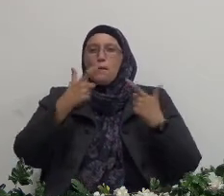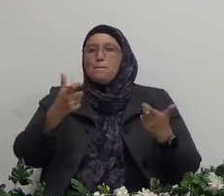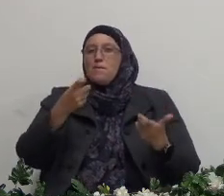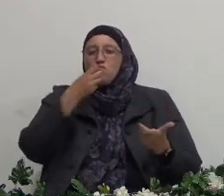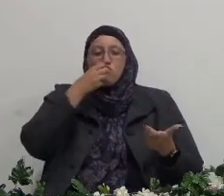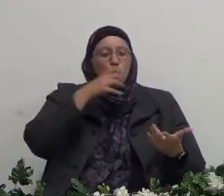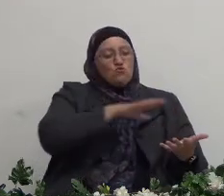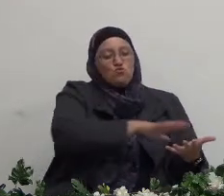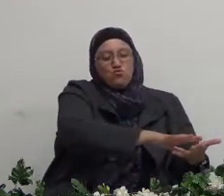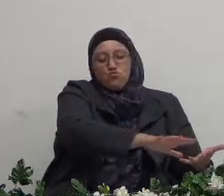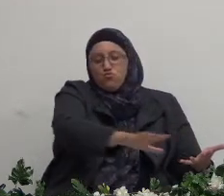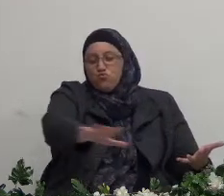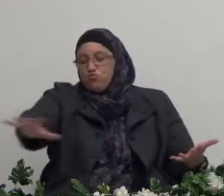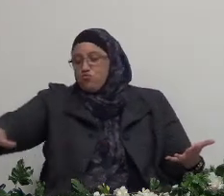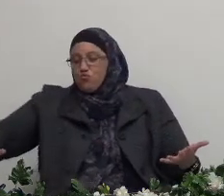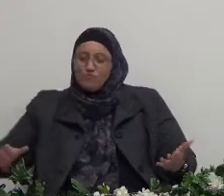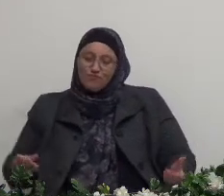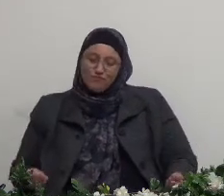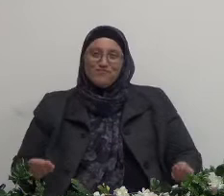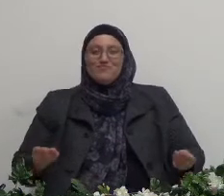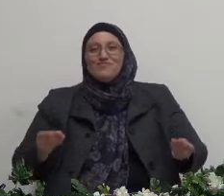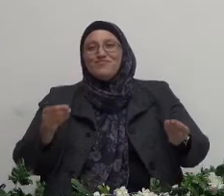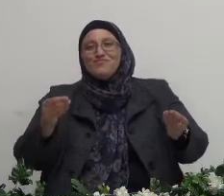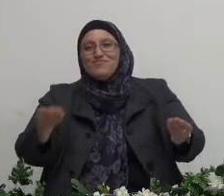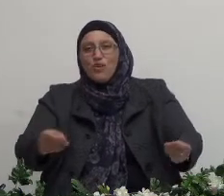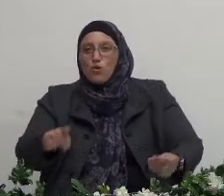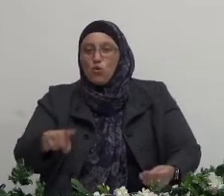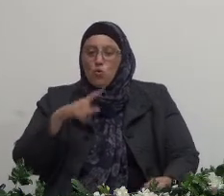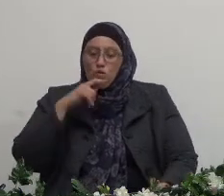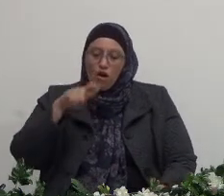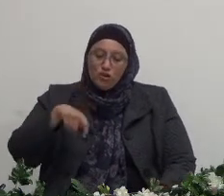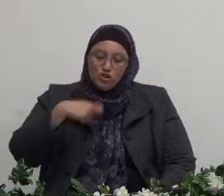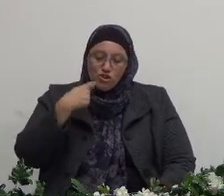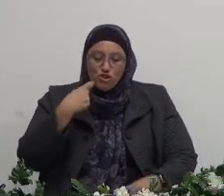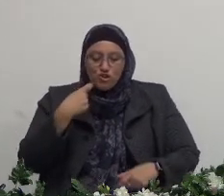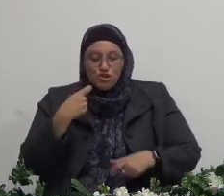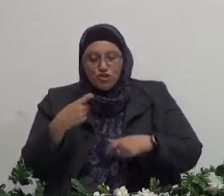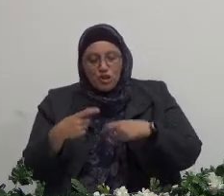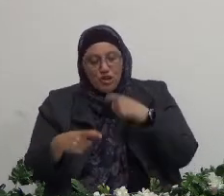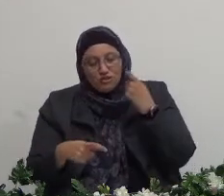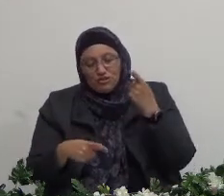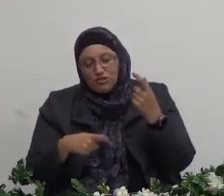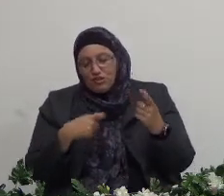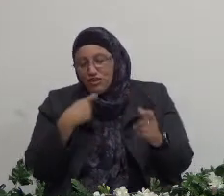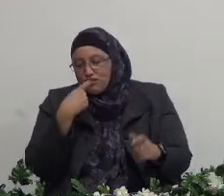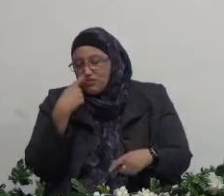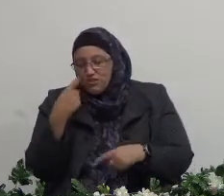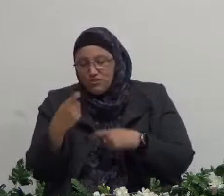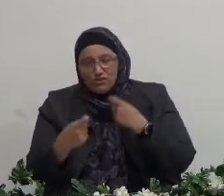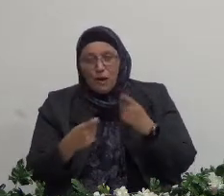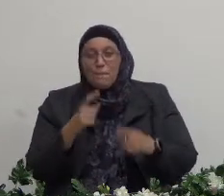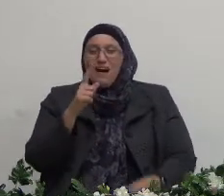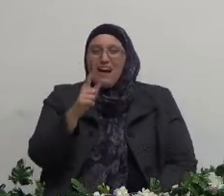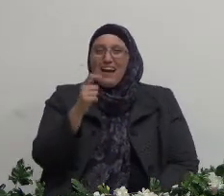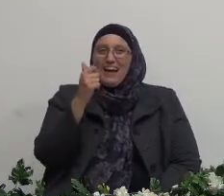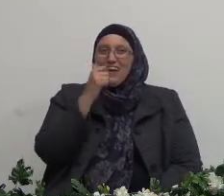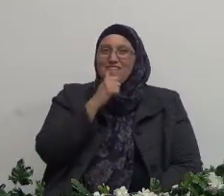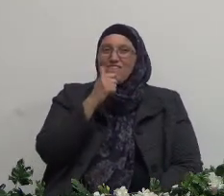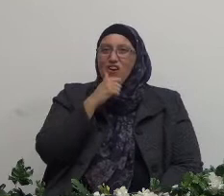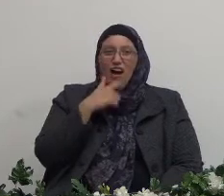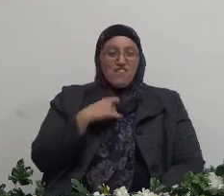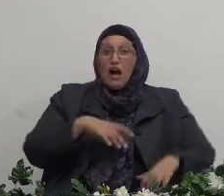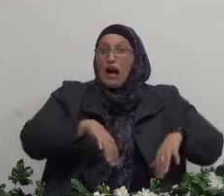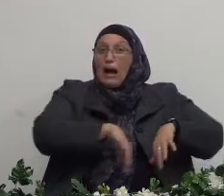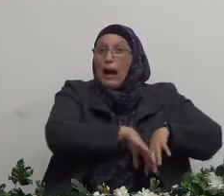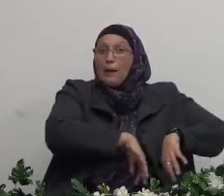in a correct manner, you will eat from this meal. But if I was to get something out of the garbage dump and feed it to you,